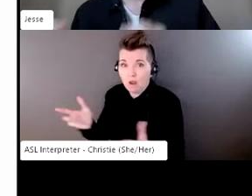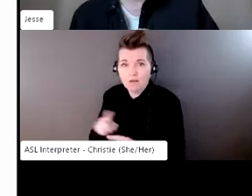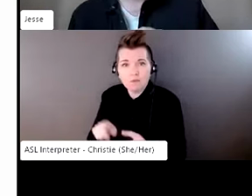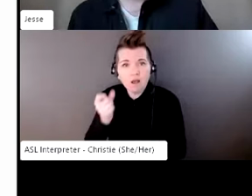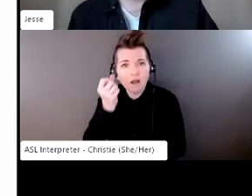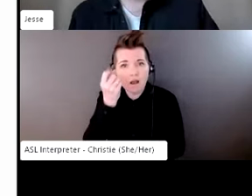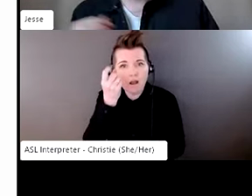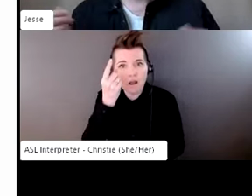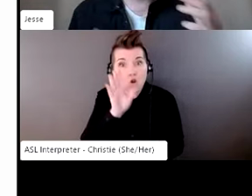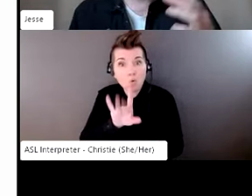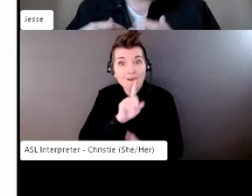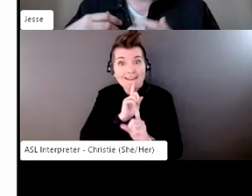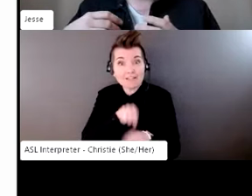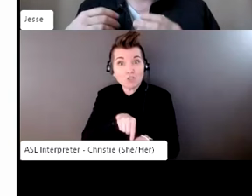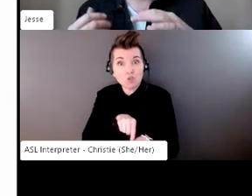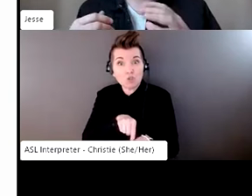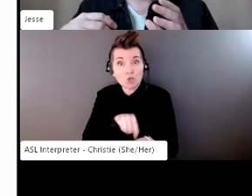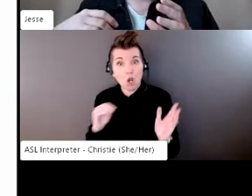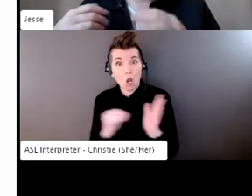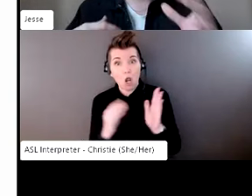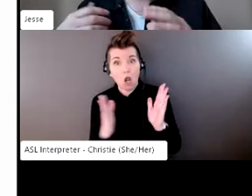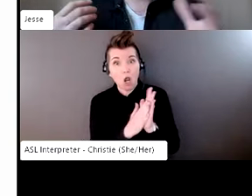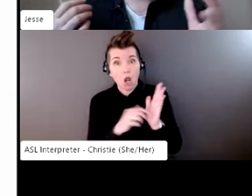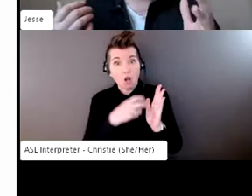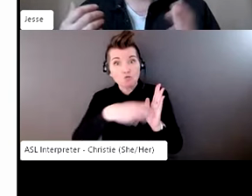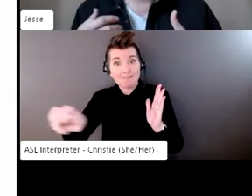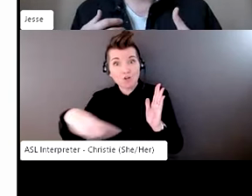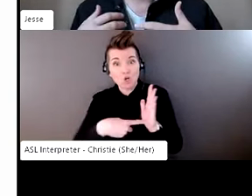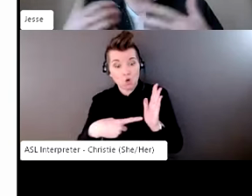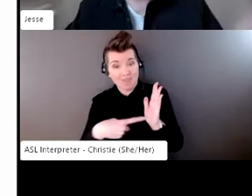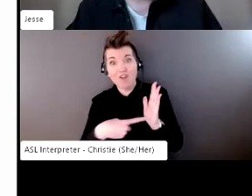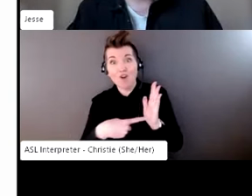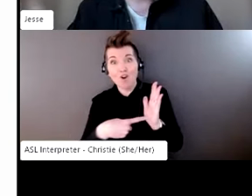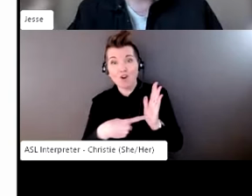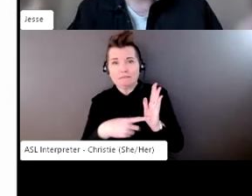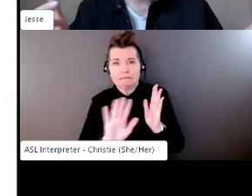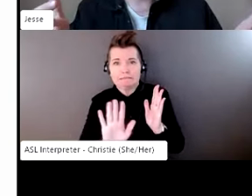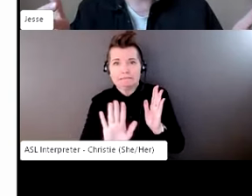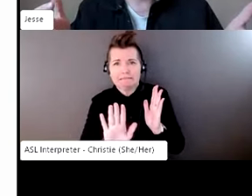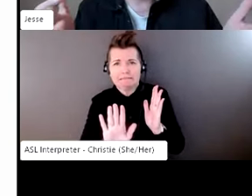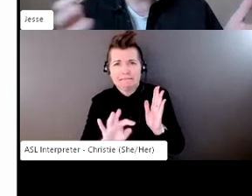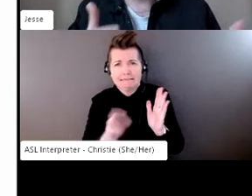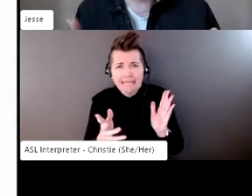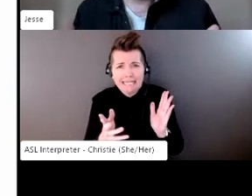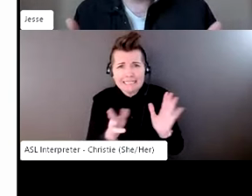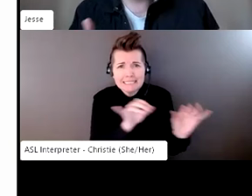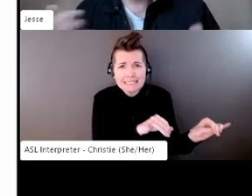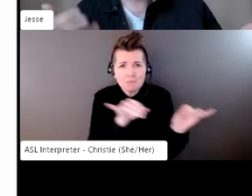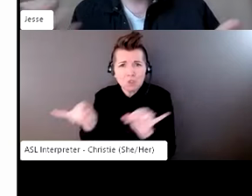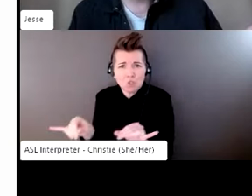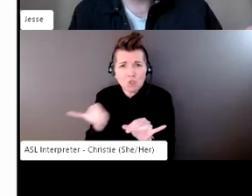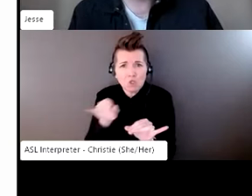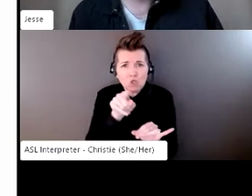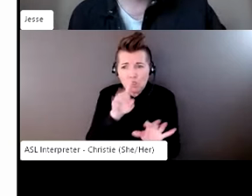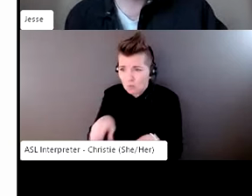the message. See, because if you, that's sort of like giving someone a test with the answer box right underneath. You know, it's